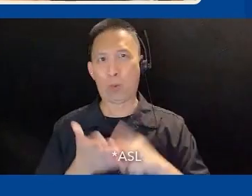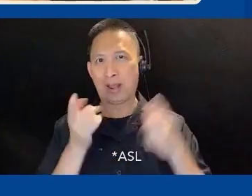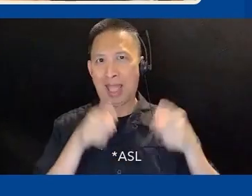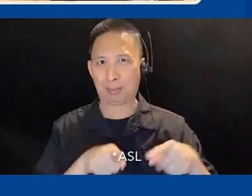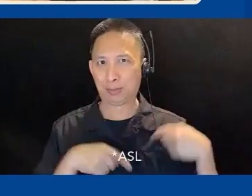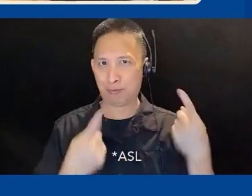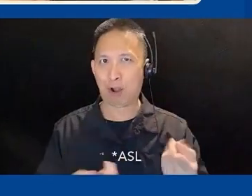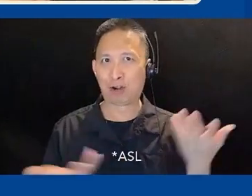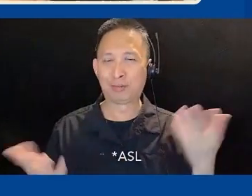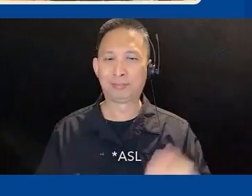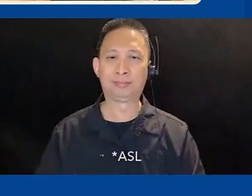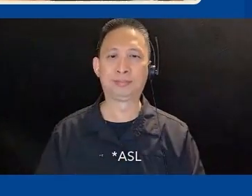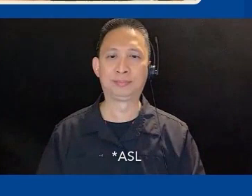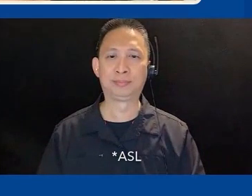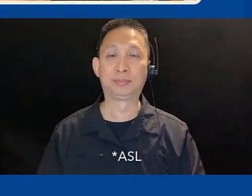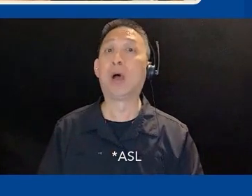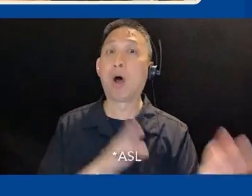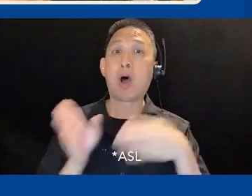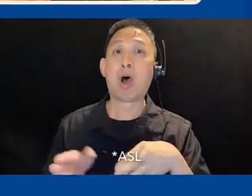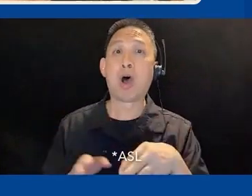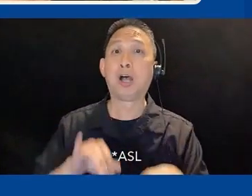Yeah, go for it, Jude. Oh, no, sorry.